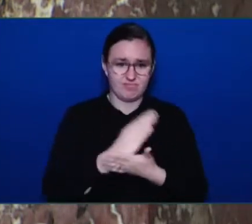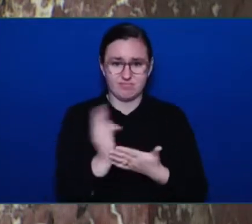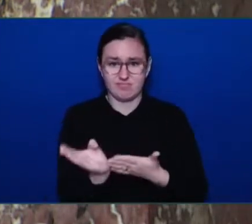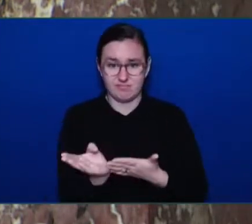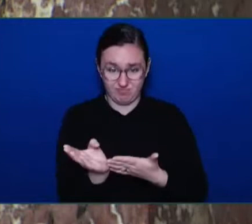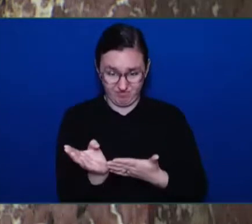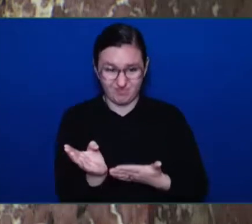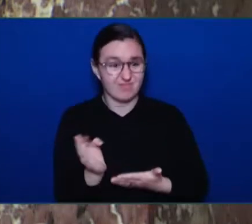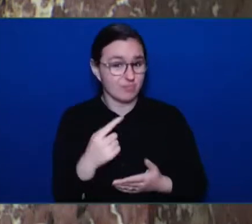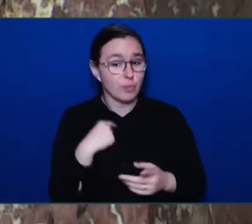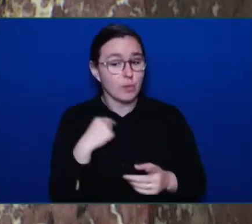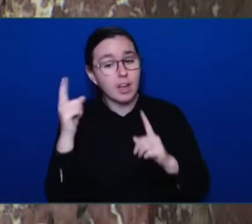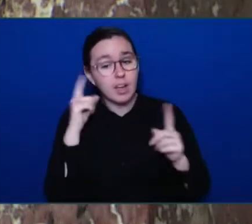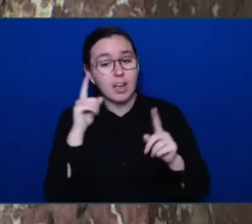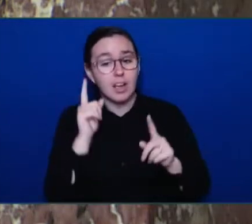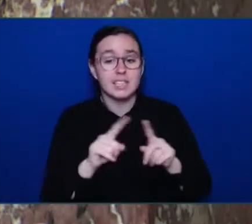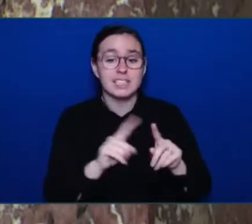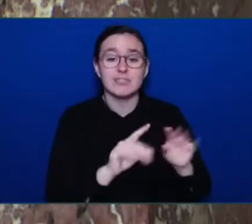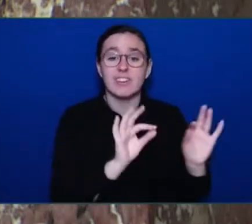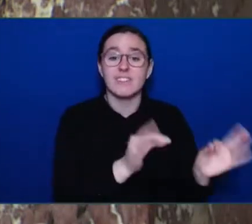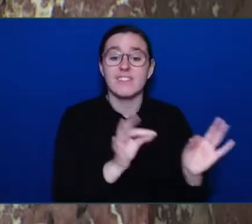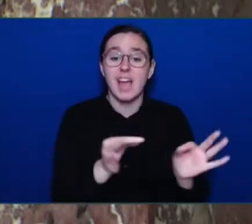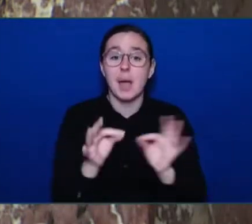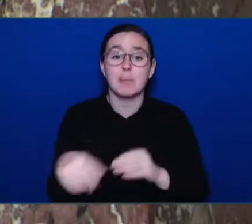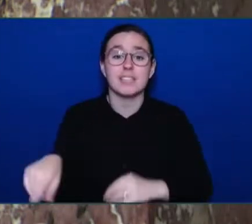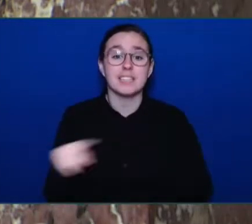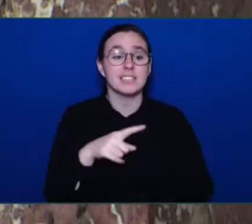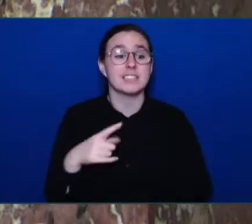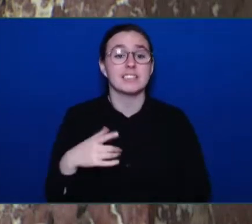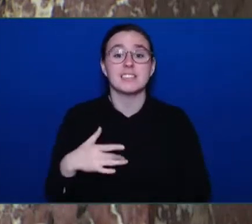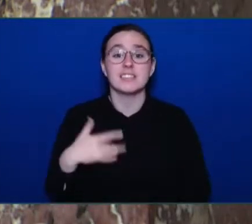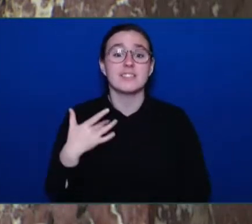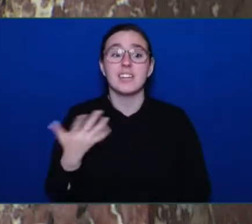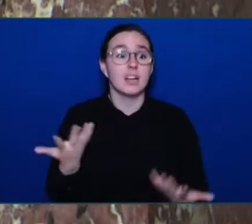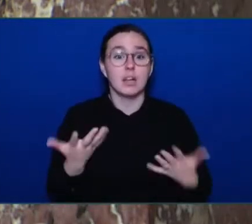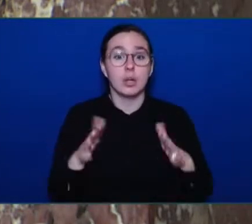left behind, that they haven't had access to services that they need.